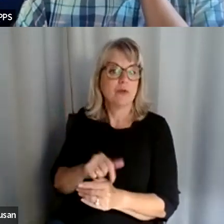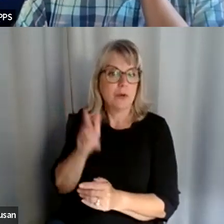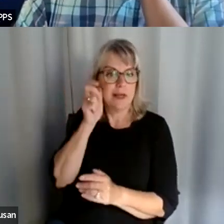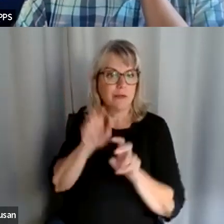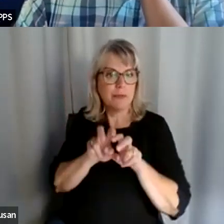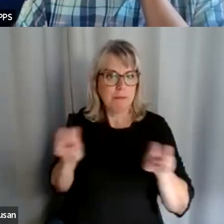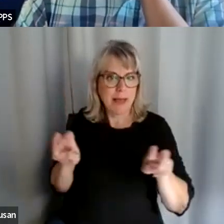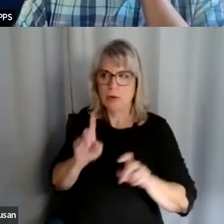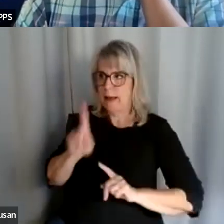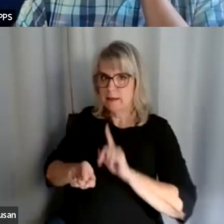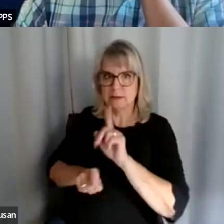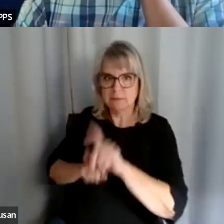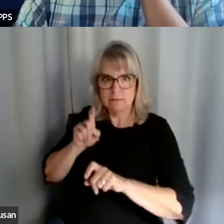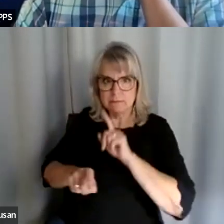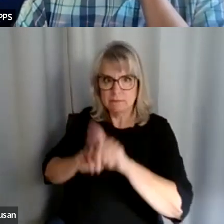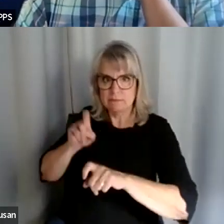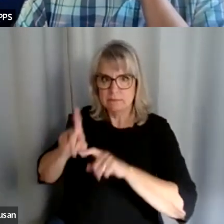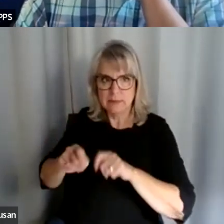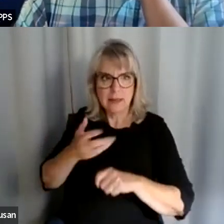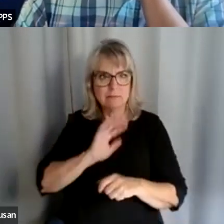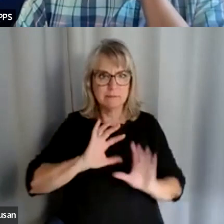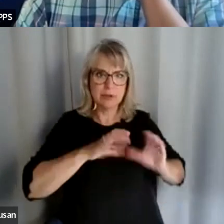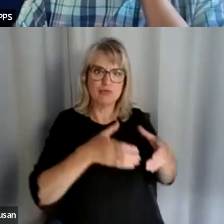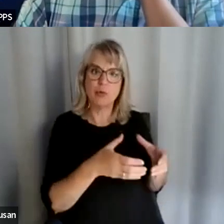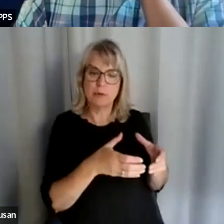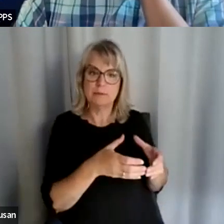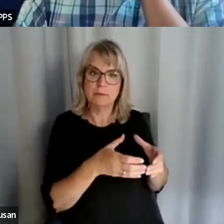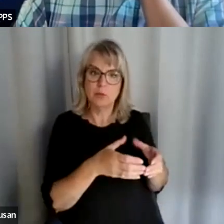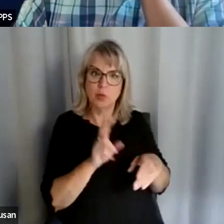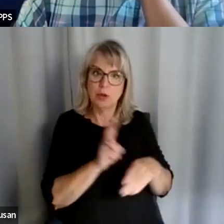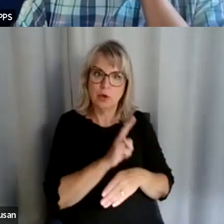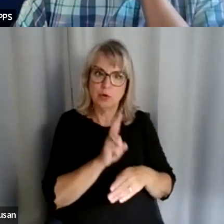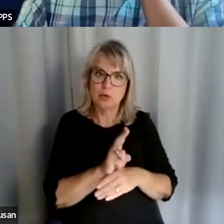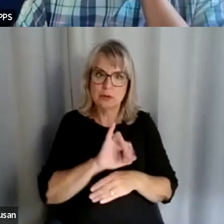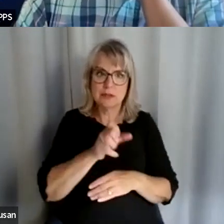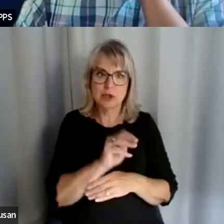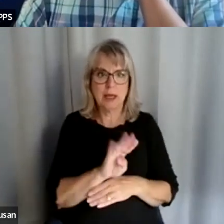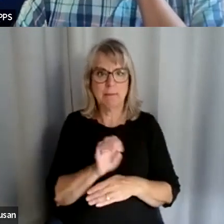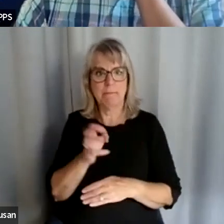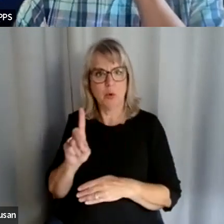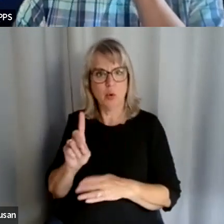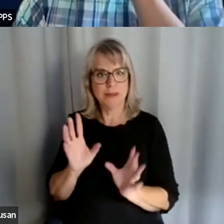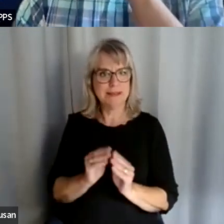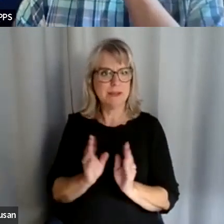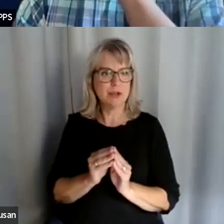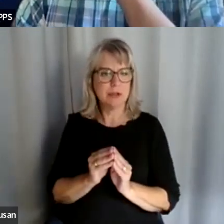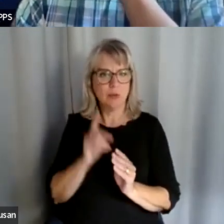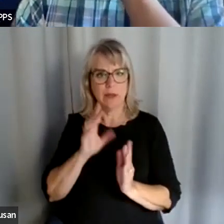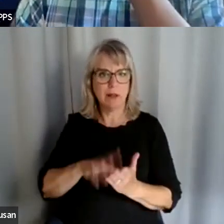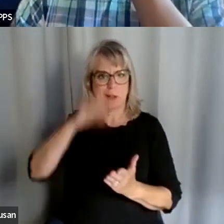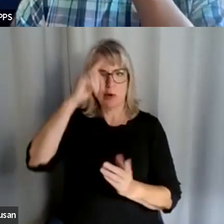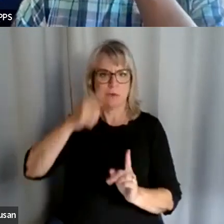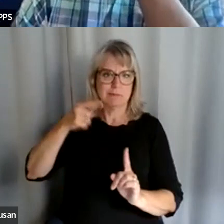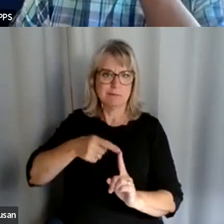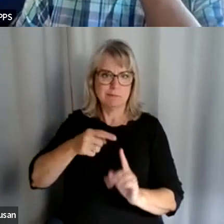ask them a ton of questions, and then we as a group utilize the Jamboard session where we get our key takeaways and